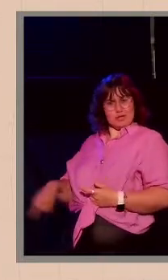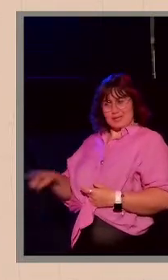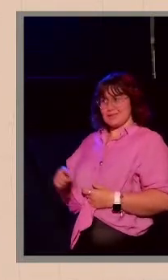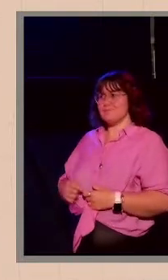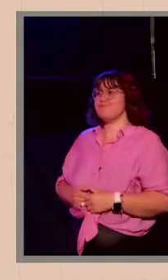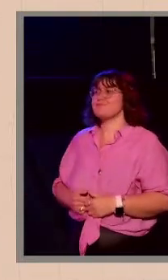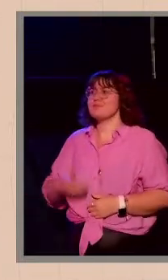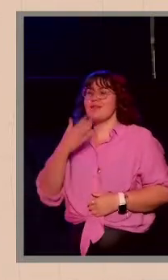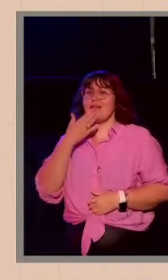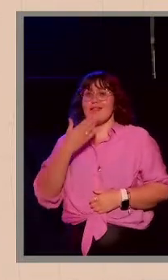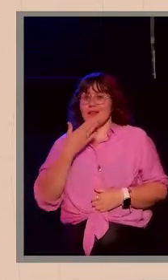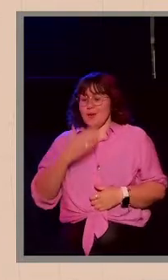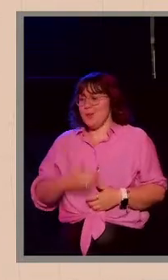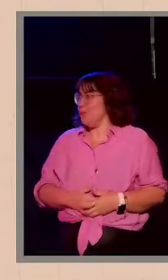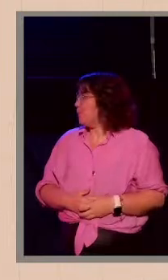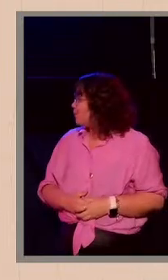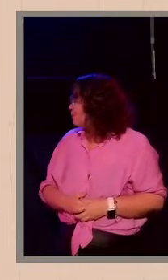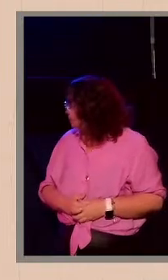Thanks.